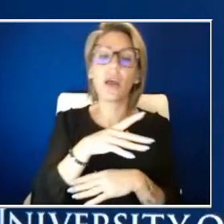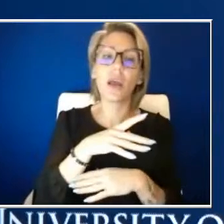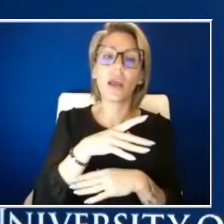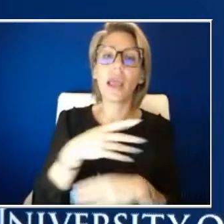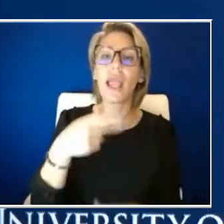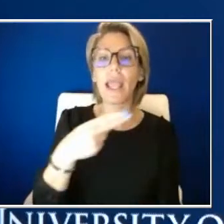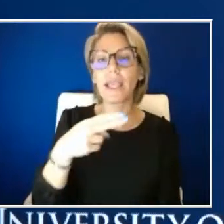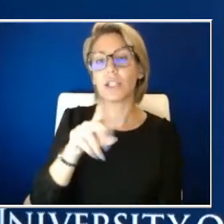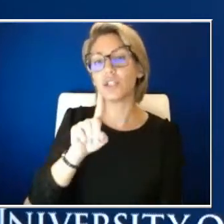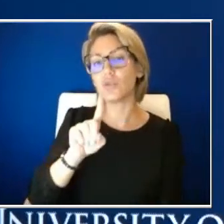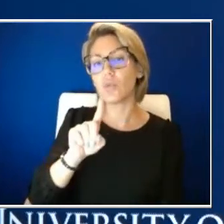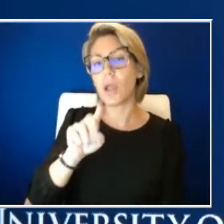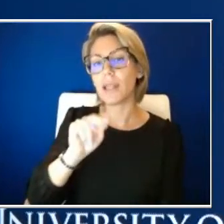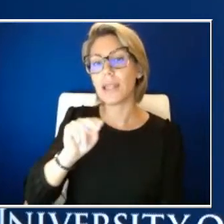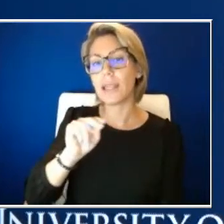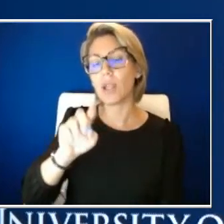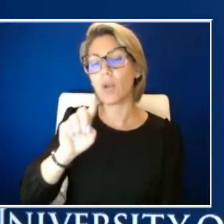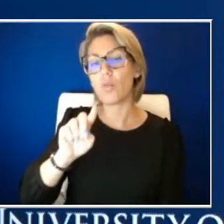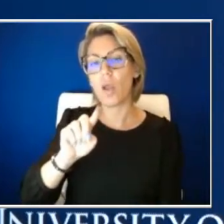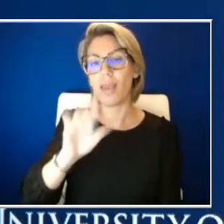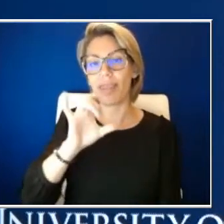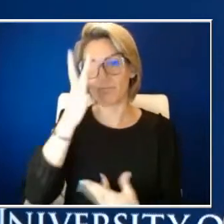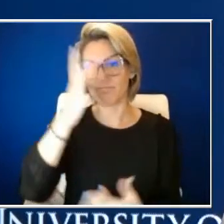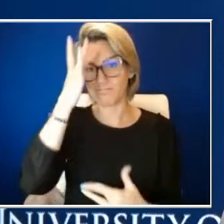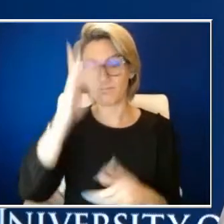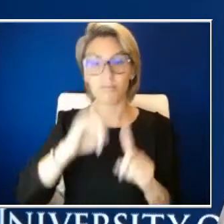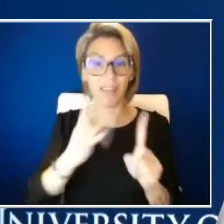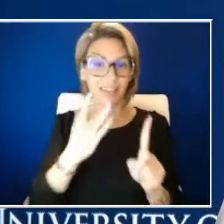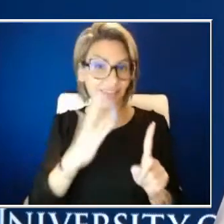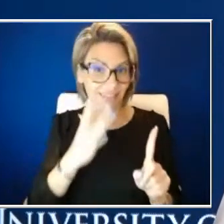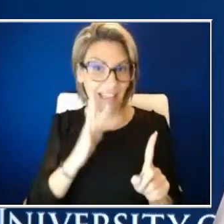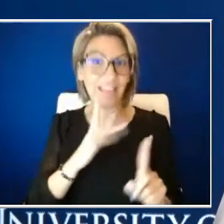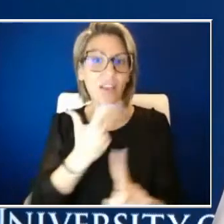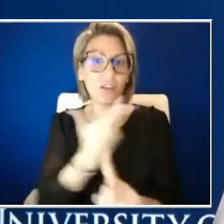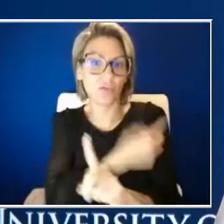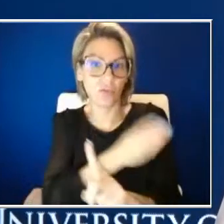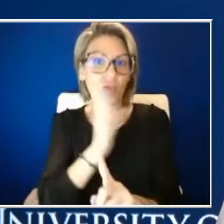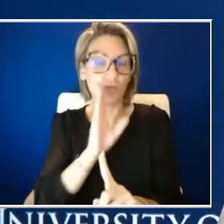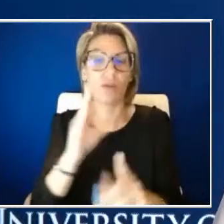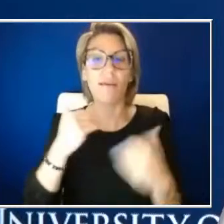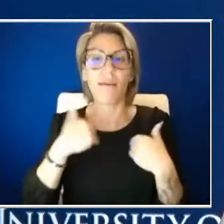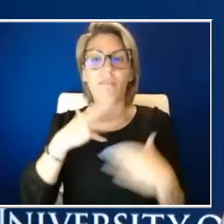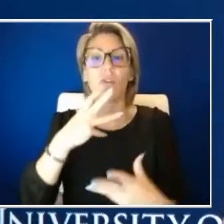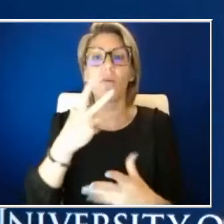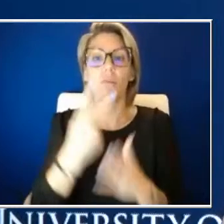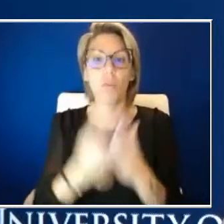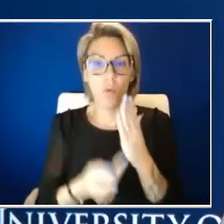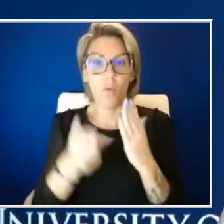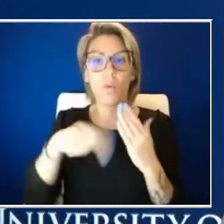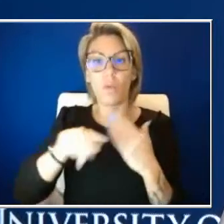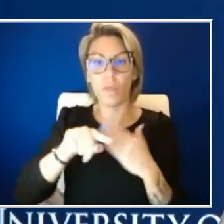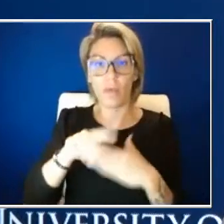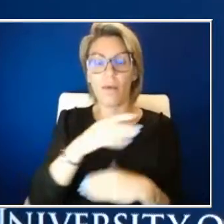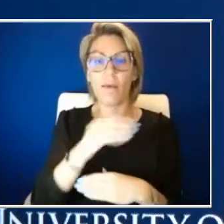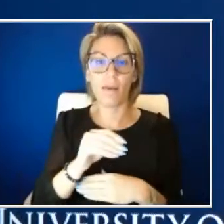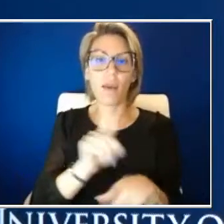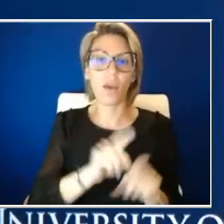H1N1 type disease. Now, luckily, our influenza vaccines will contain both of those, as well as a